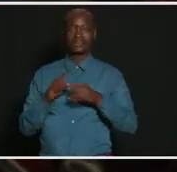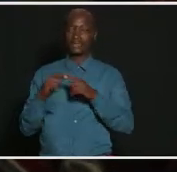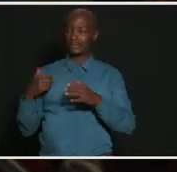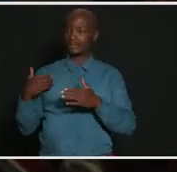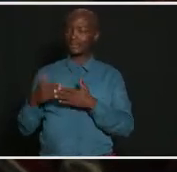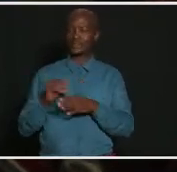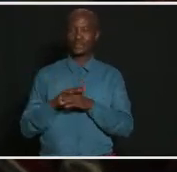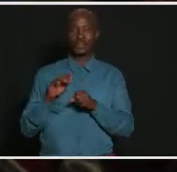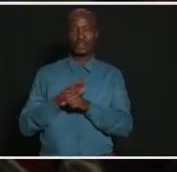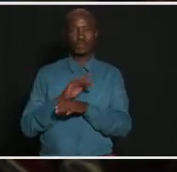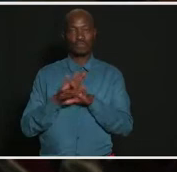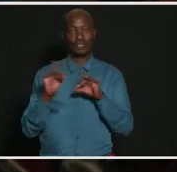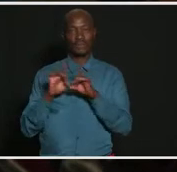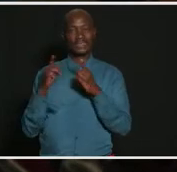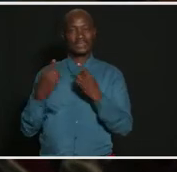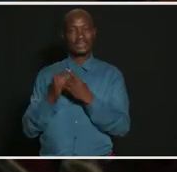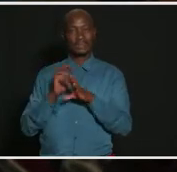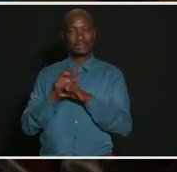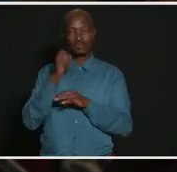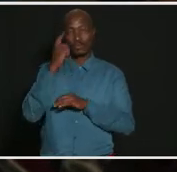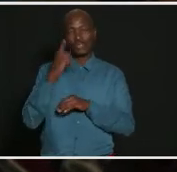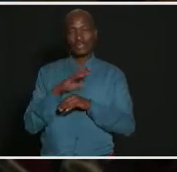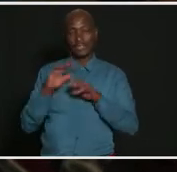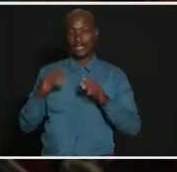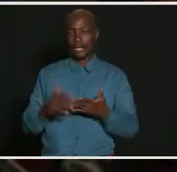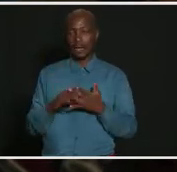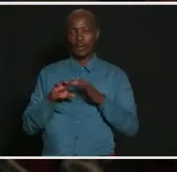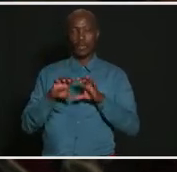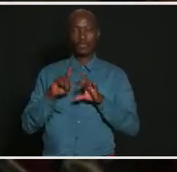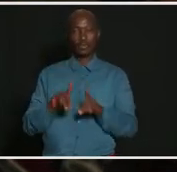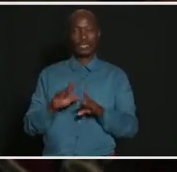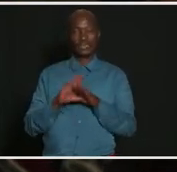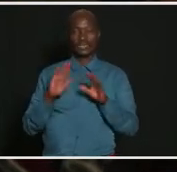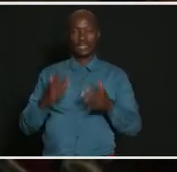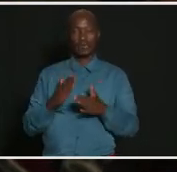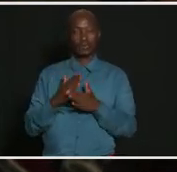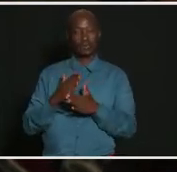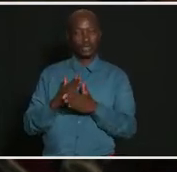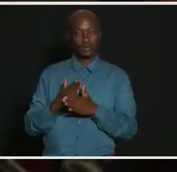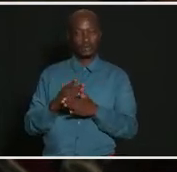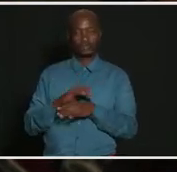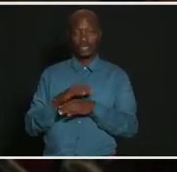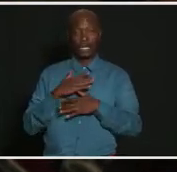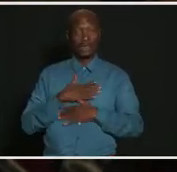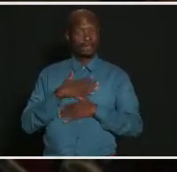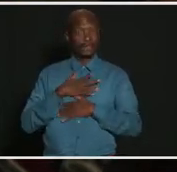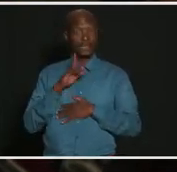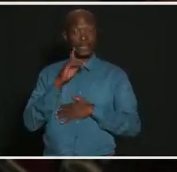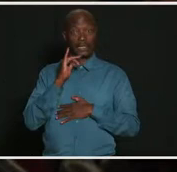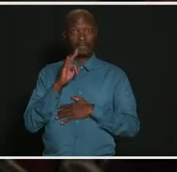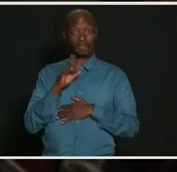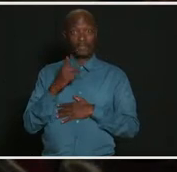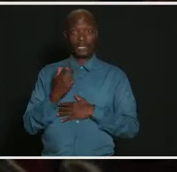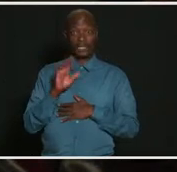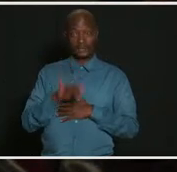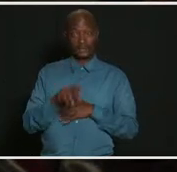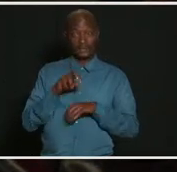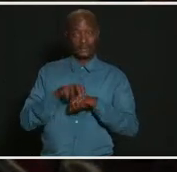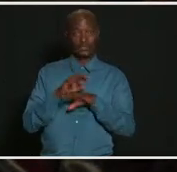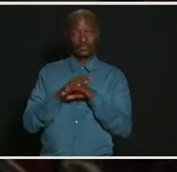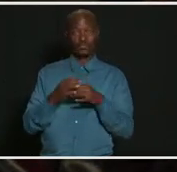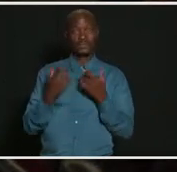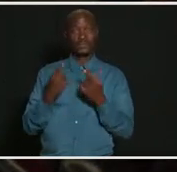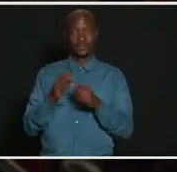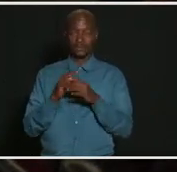fully by the department to understand home education and how it works and I feel if that is to be done it would create